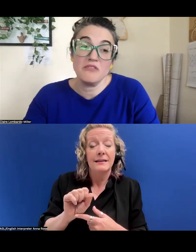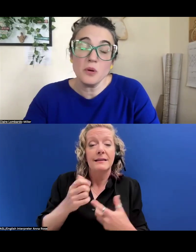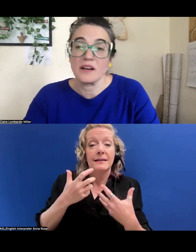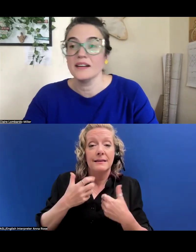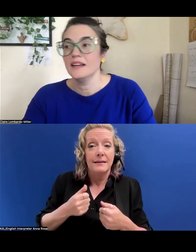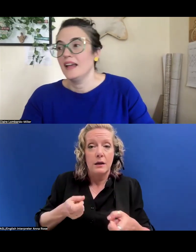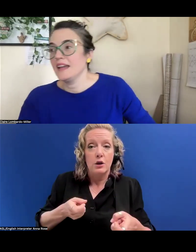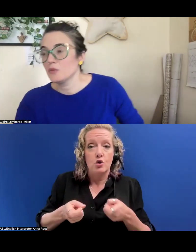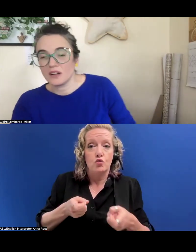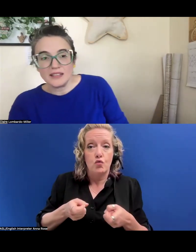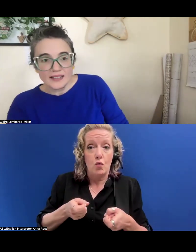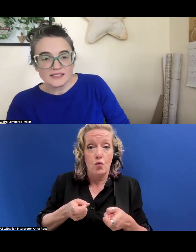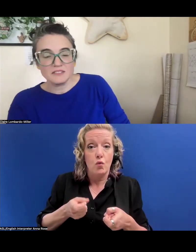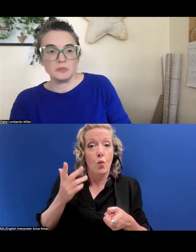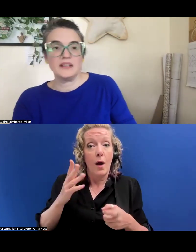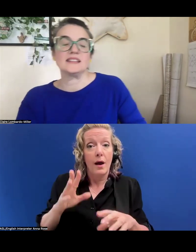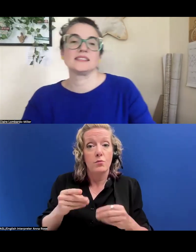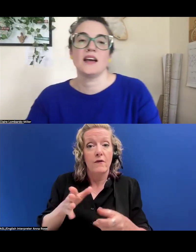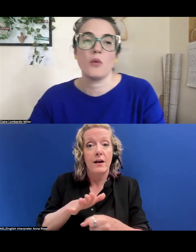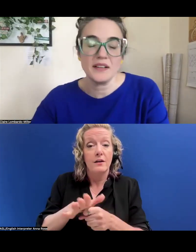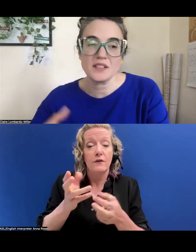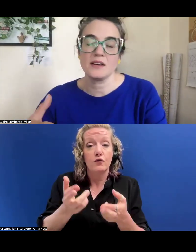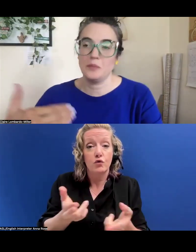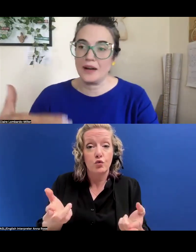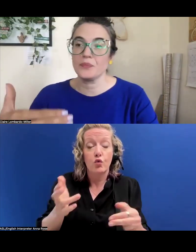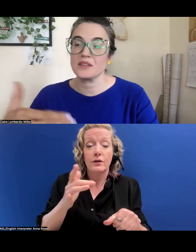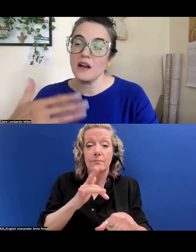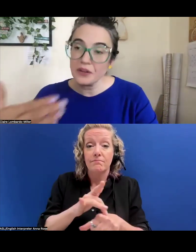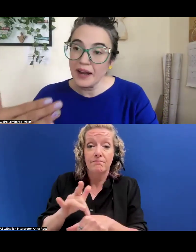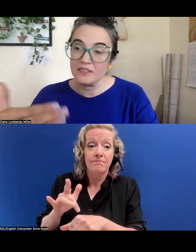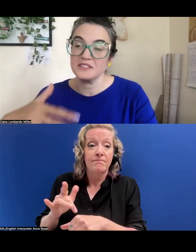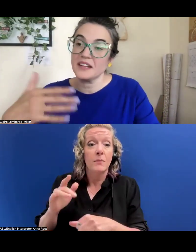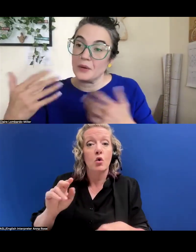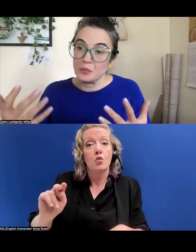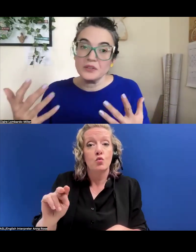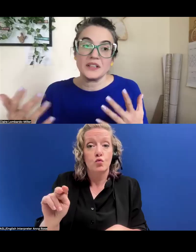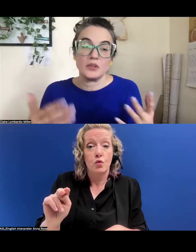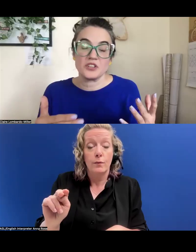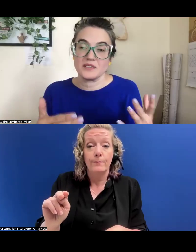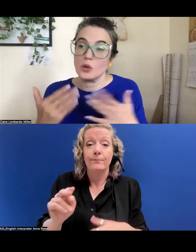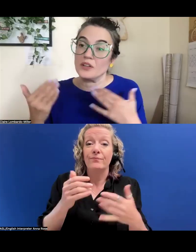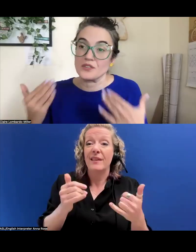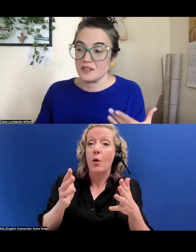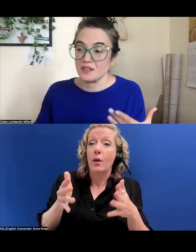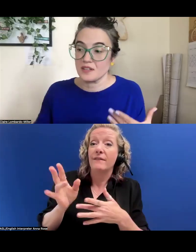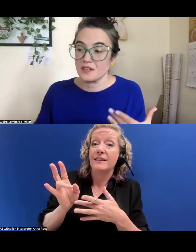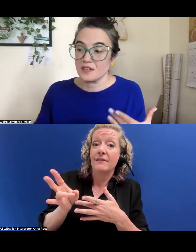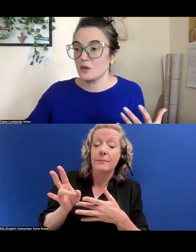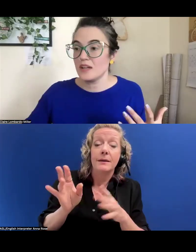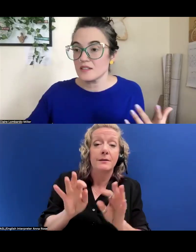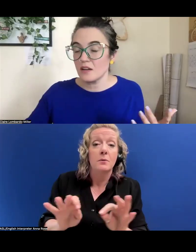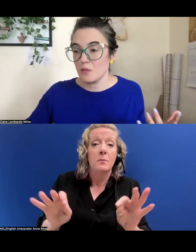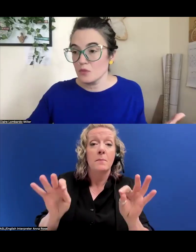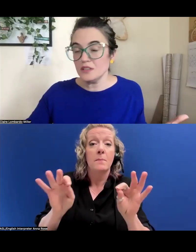been before. And with our last several minutes, I want to talk about this other half of accountability, which is knowing your skill sets.